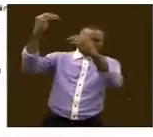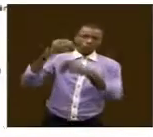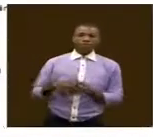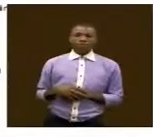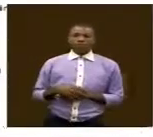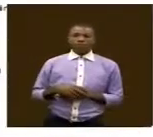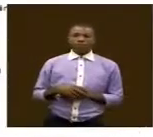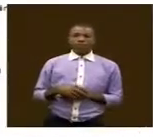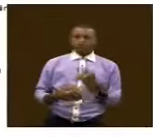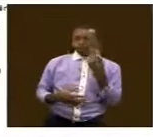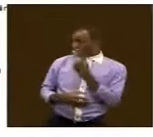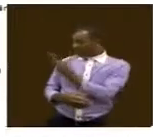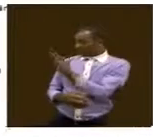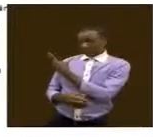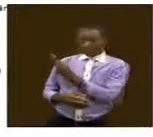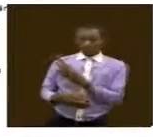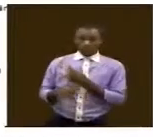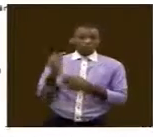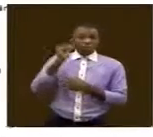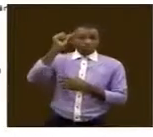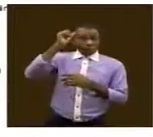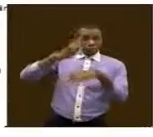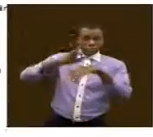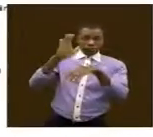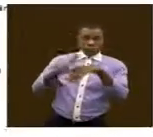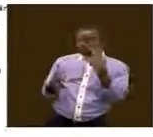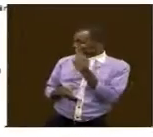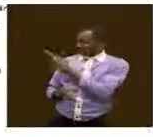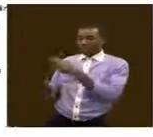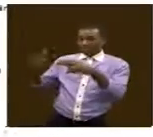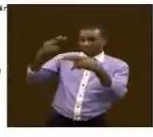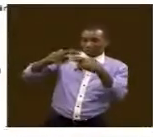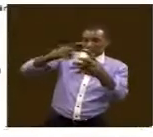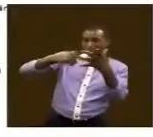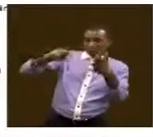This is the adult mosquito.